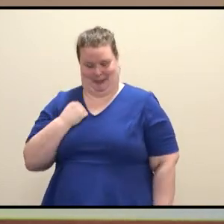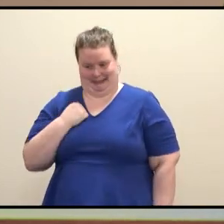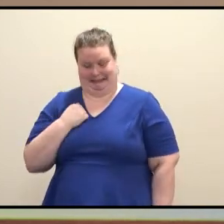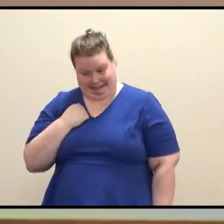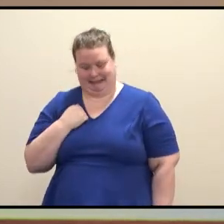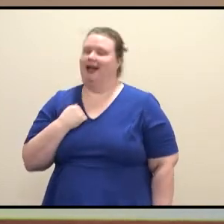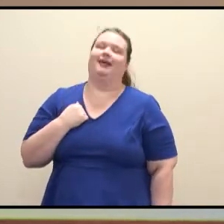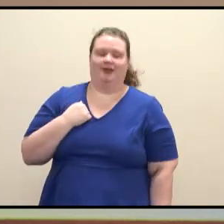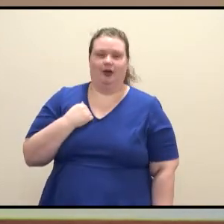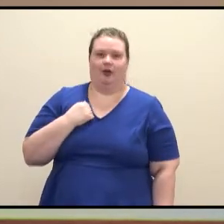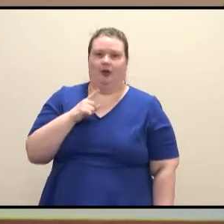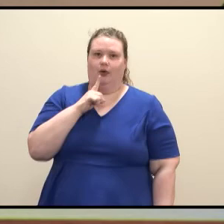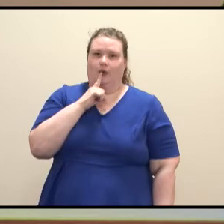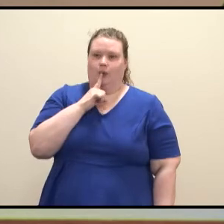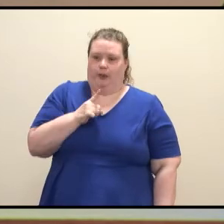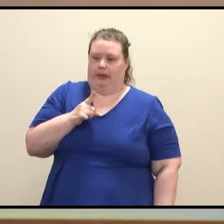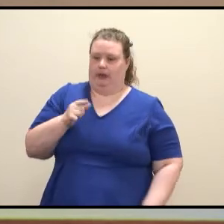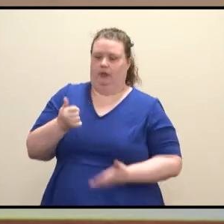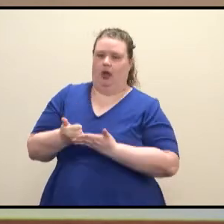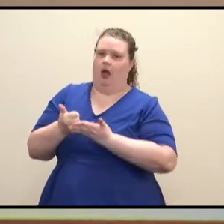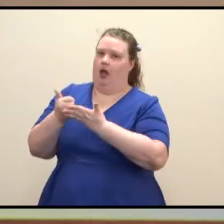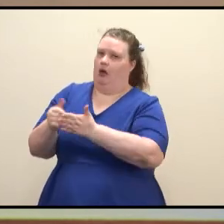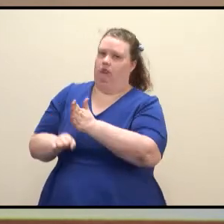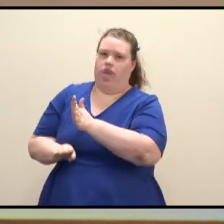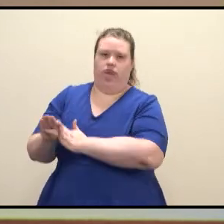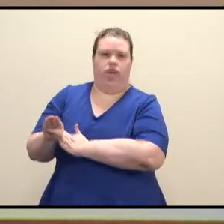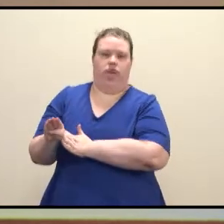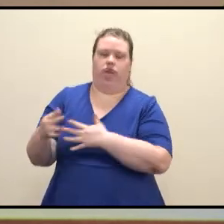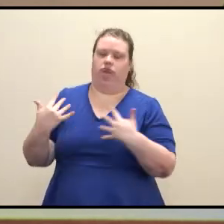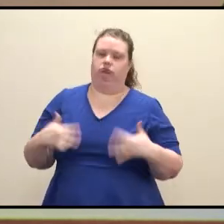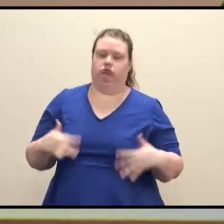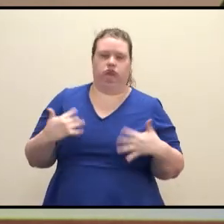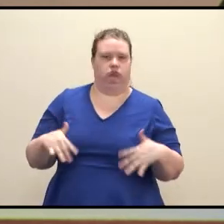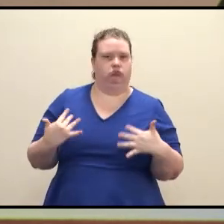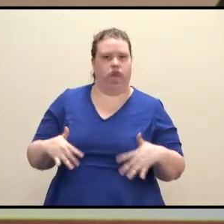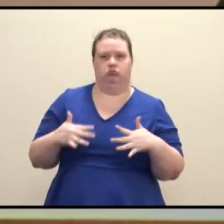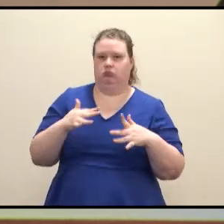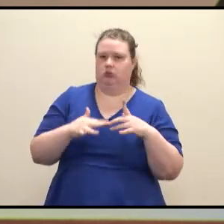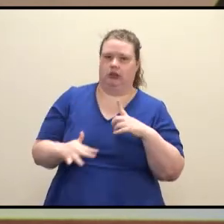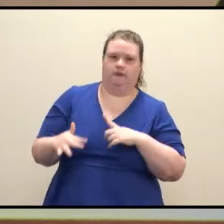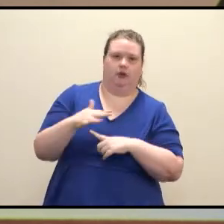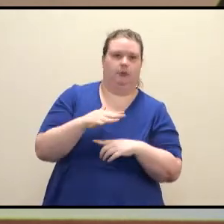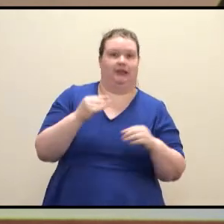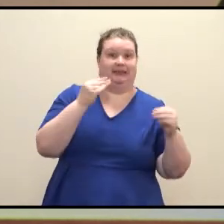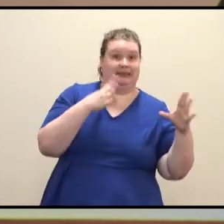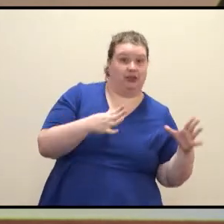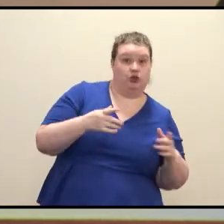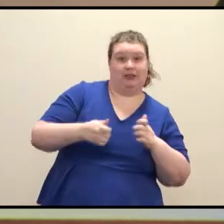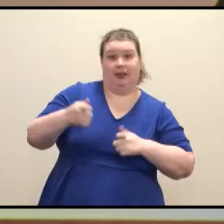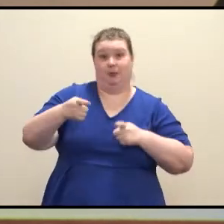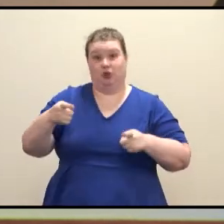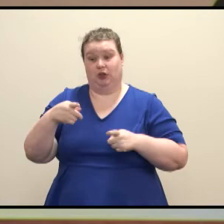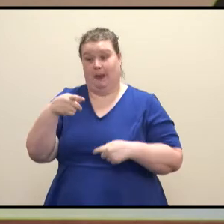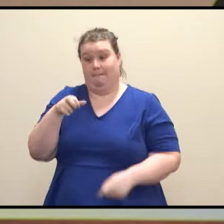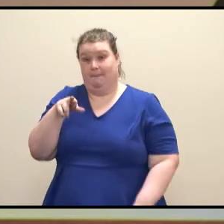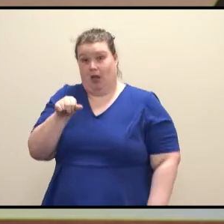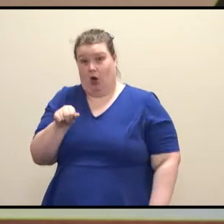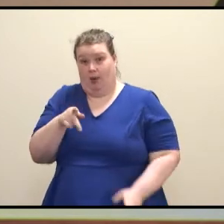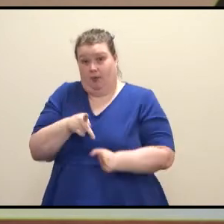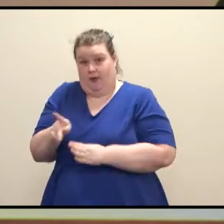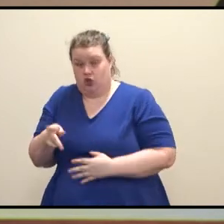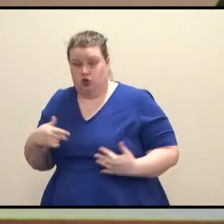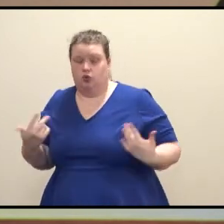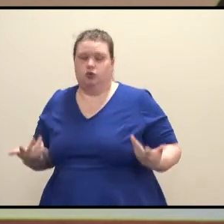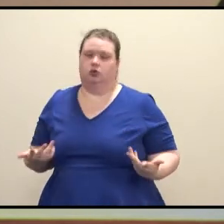So it really was a lifeline, and really just the environment that the teachers, administrators, paraprofessionals are